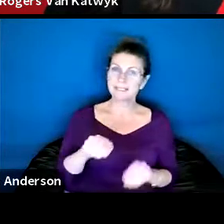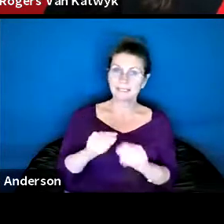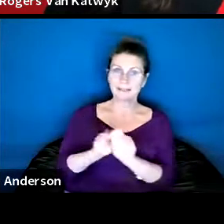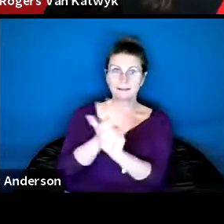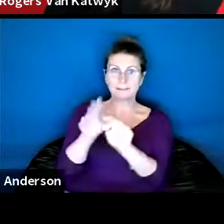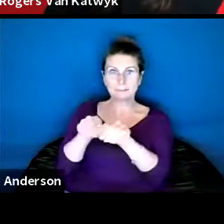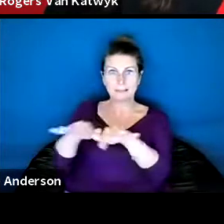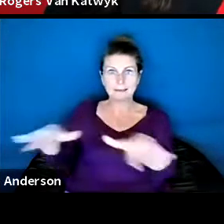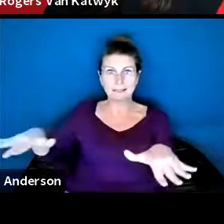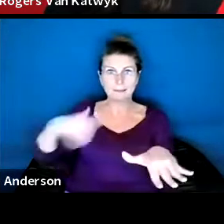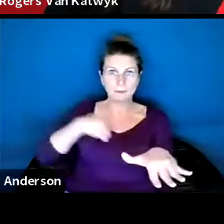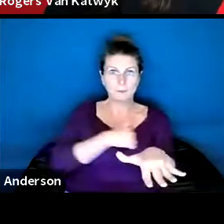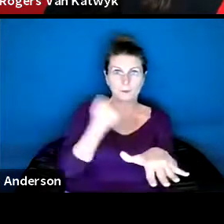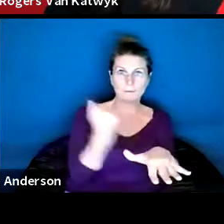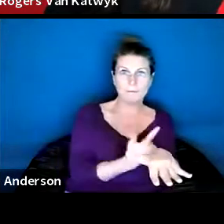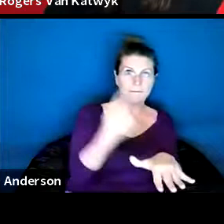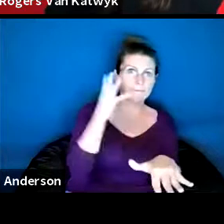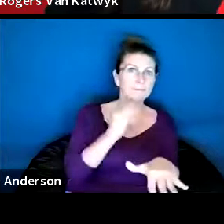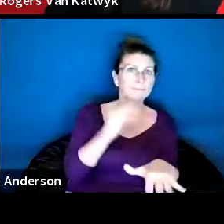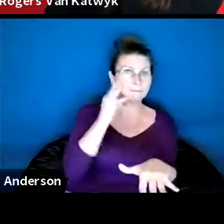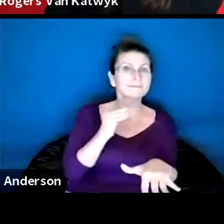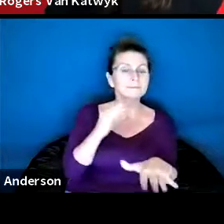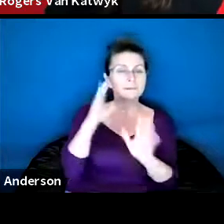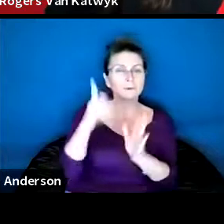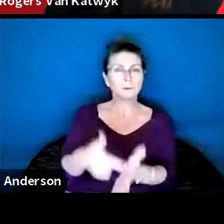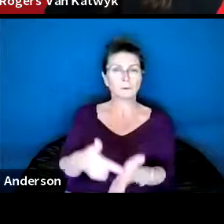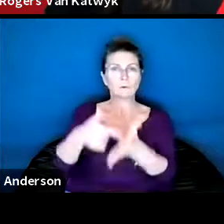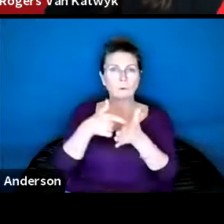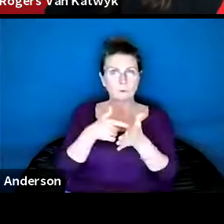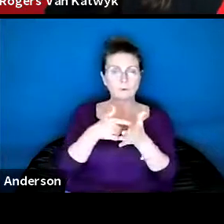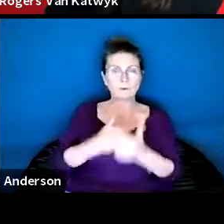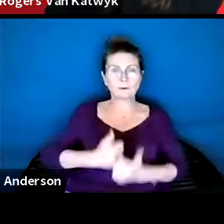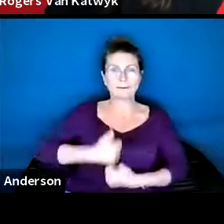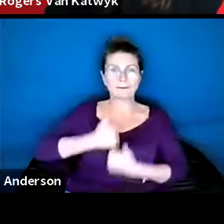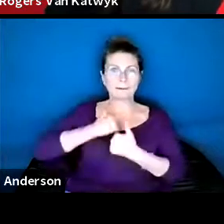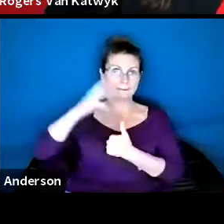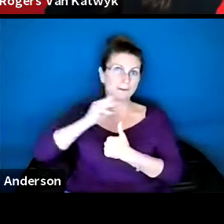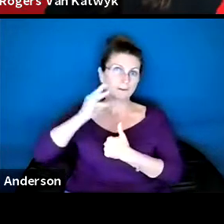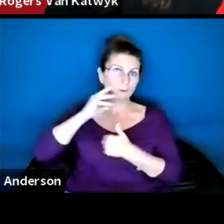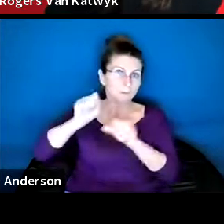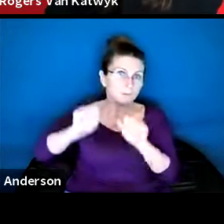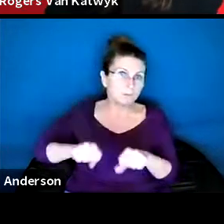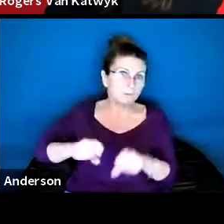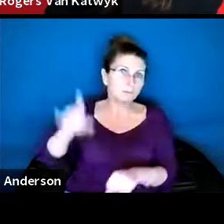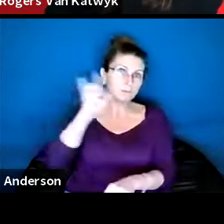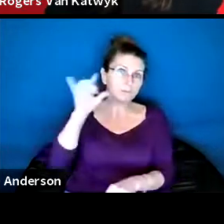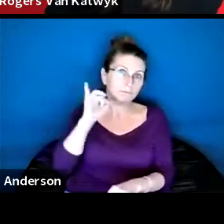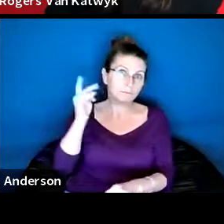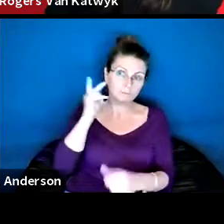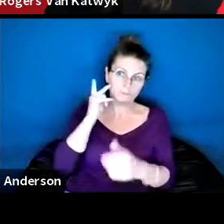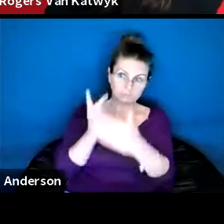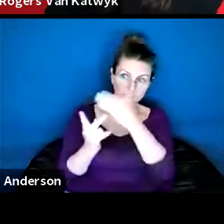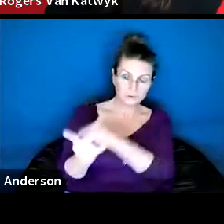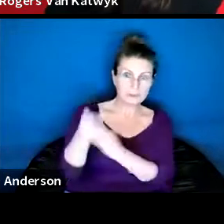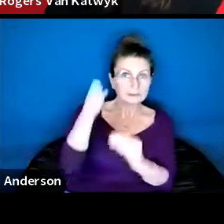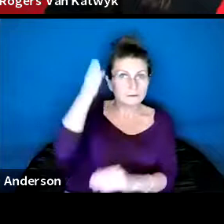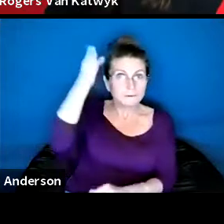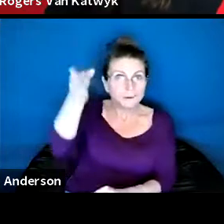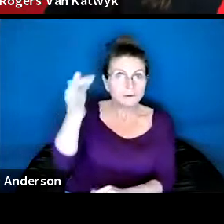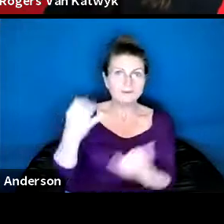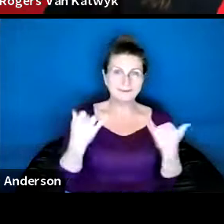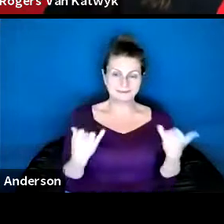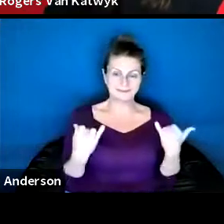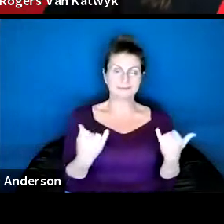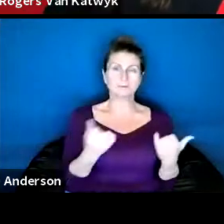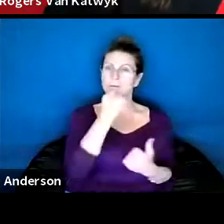all living through is showing us what our lived experience could be in the future if we do not take steps now to